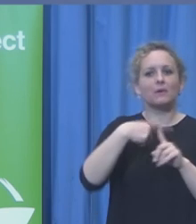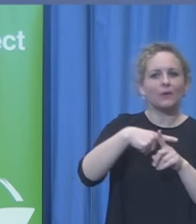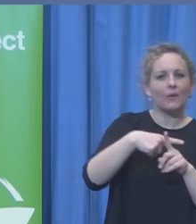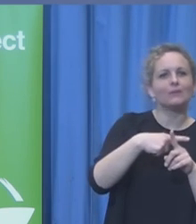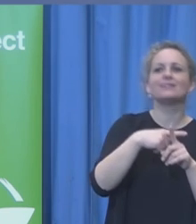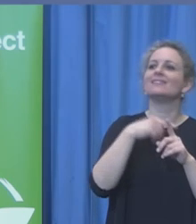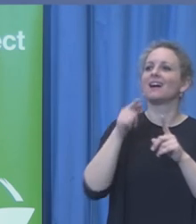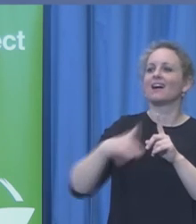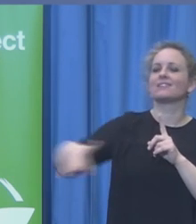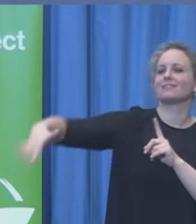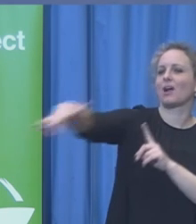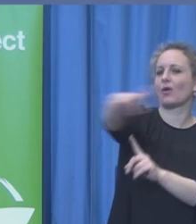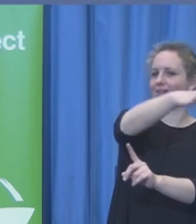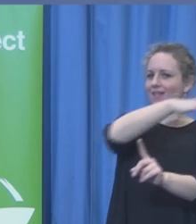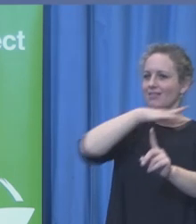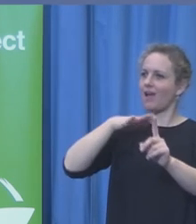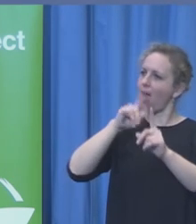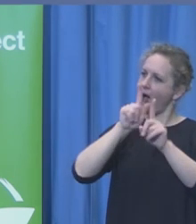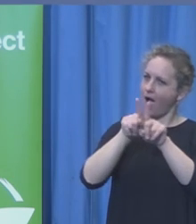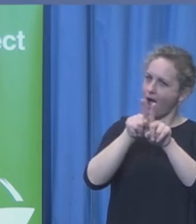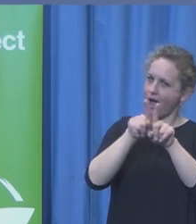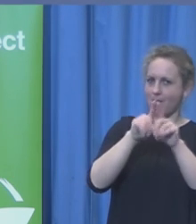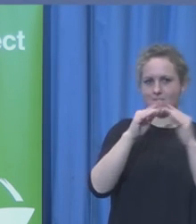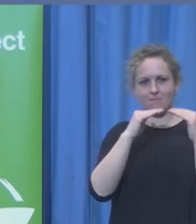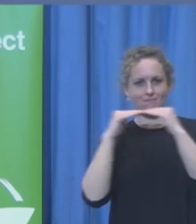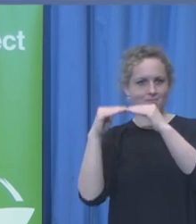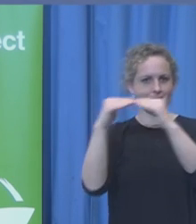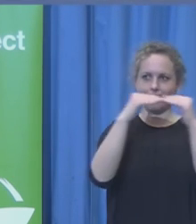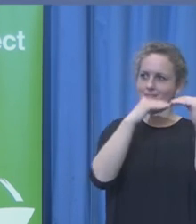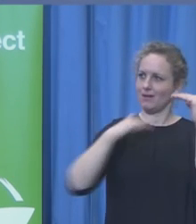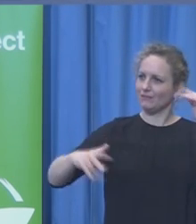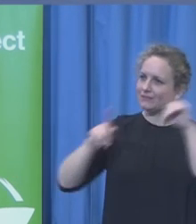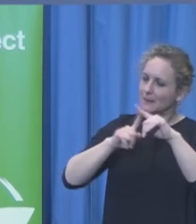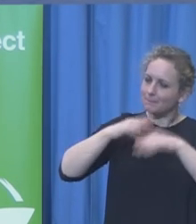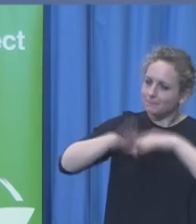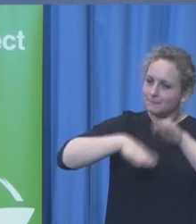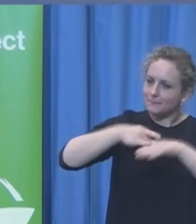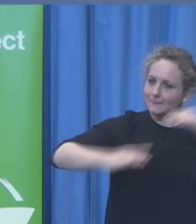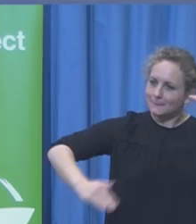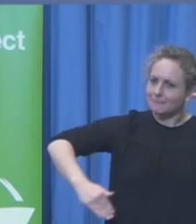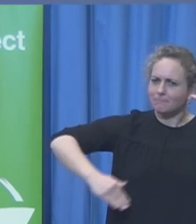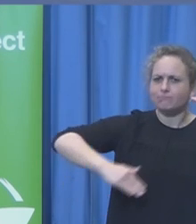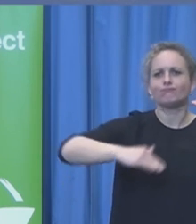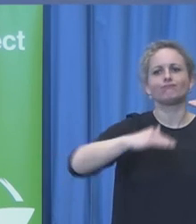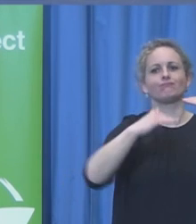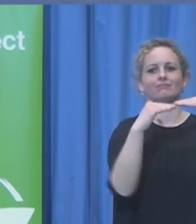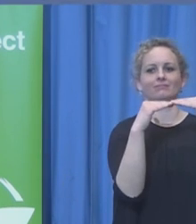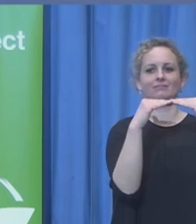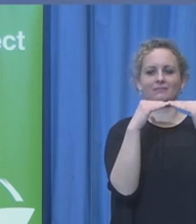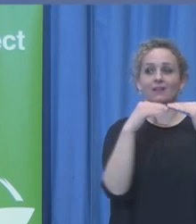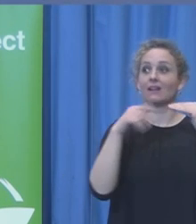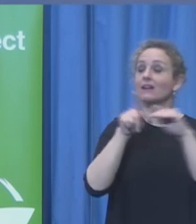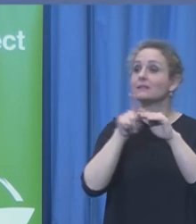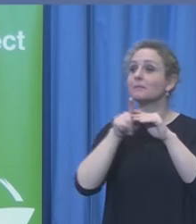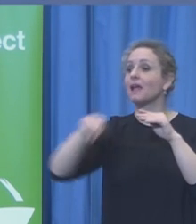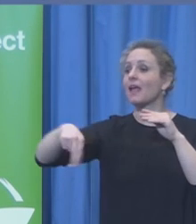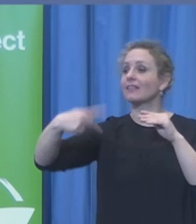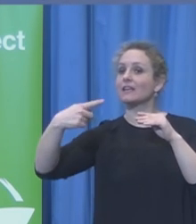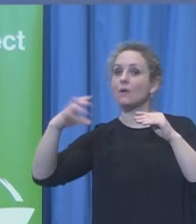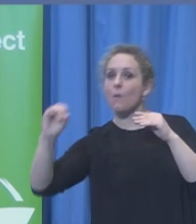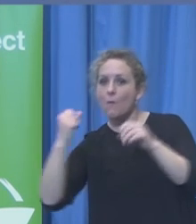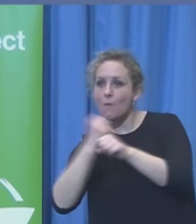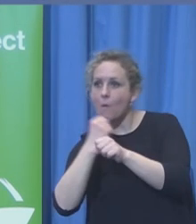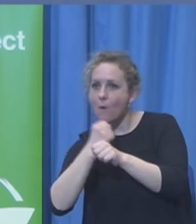I think as policymakers throughout Europe and as NGOs, and I've spoken to many NGOs and researchers who are